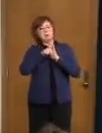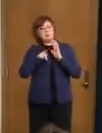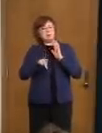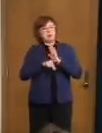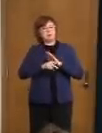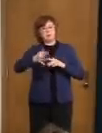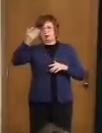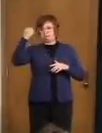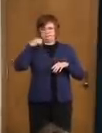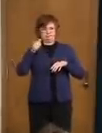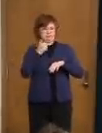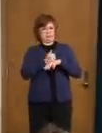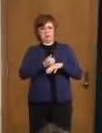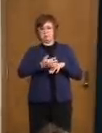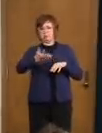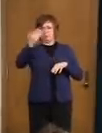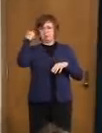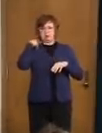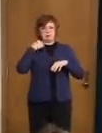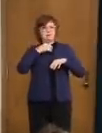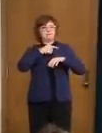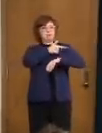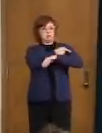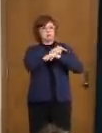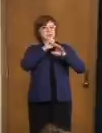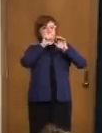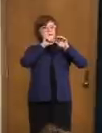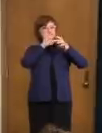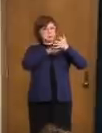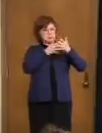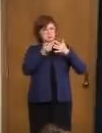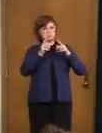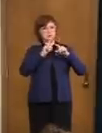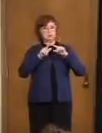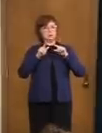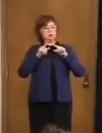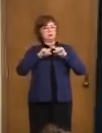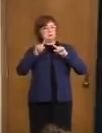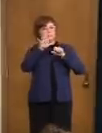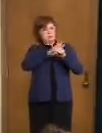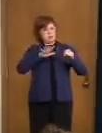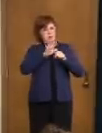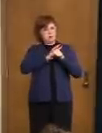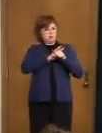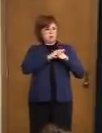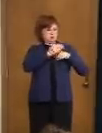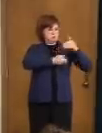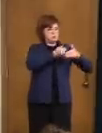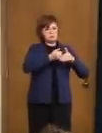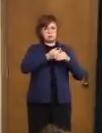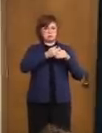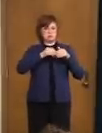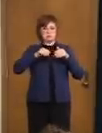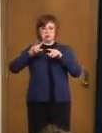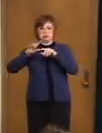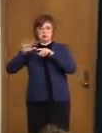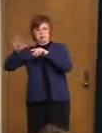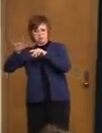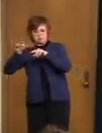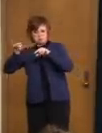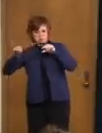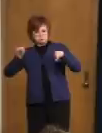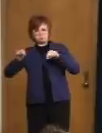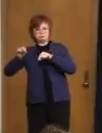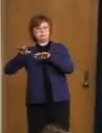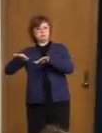of vaccination delivery being slightly lower than in some other areas. And we'll be doing things slightly different as we move forward, and that is going to